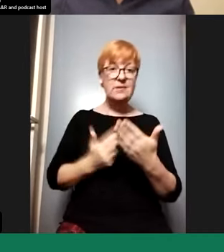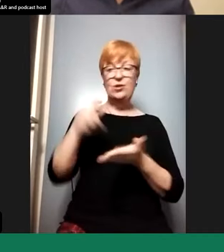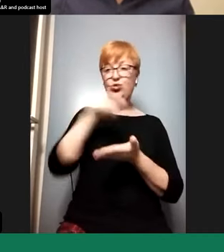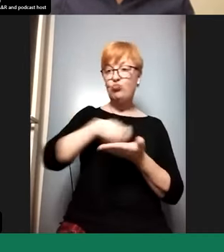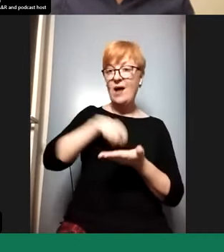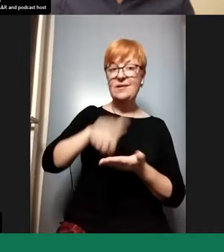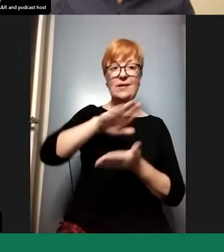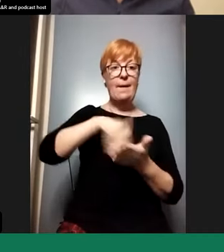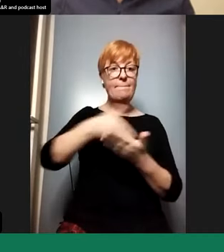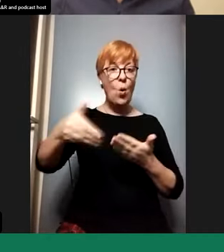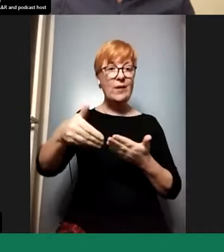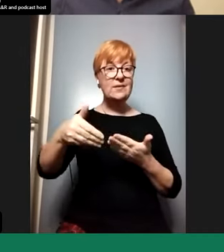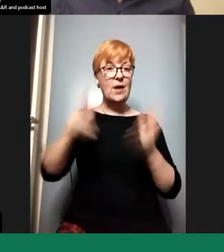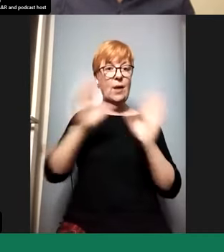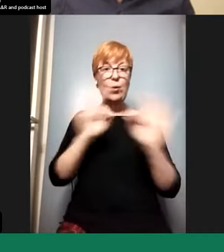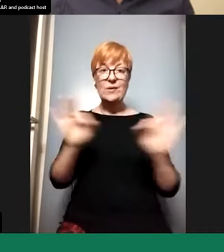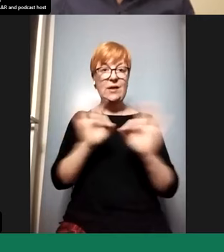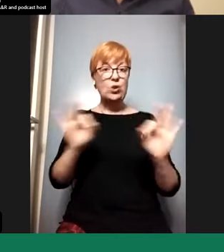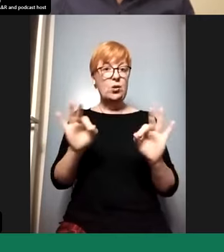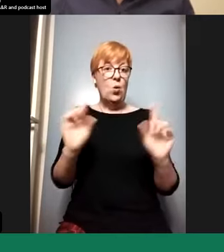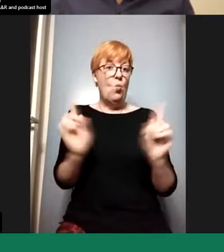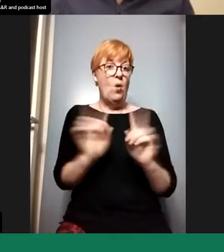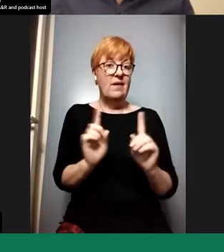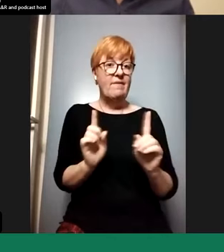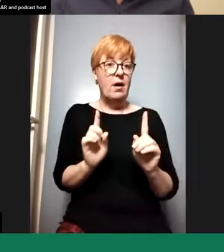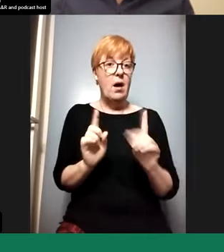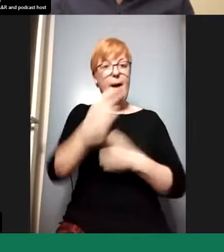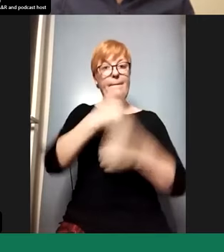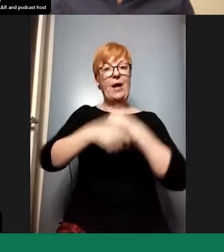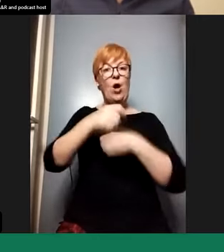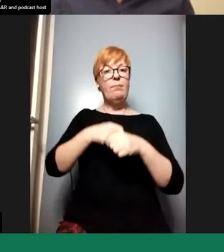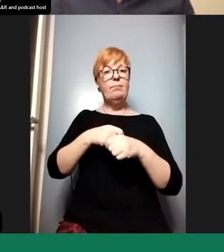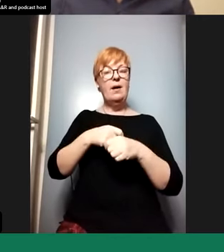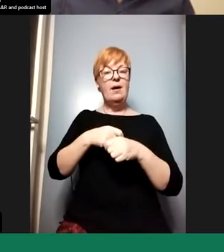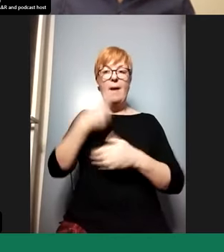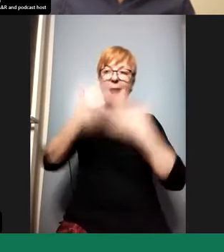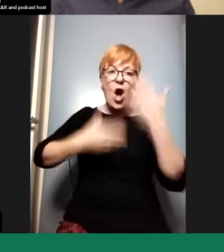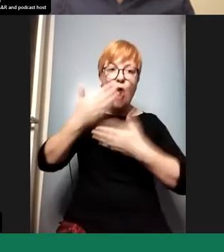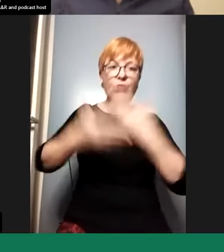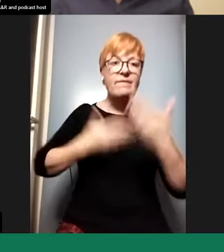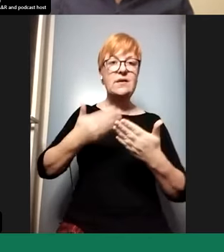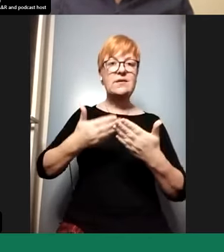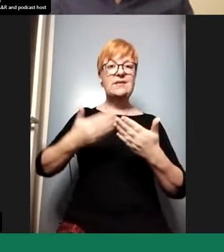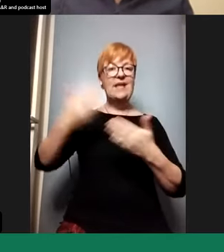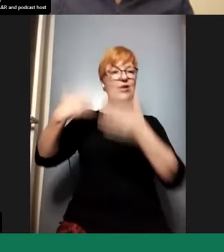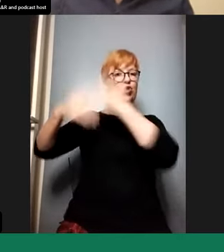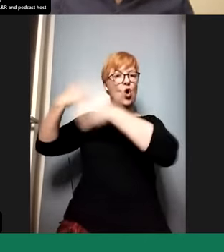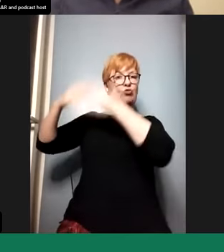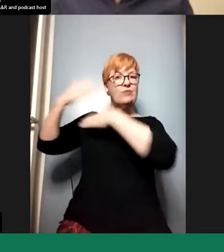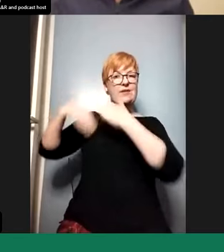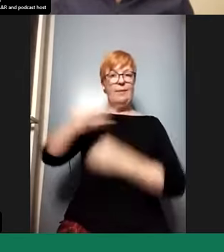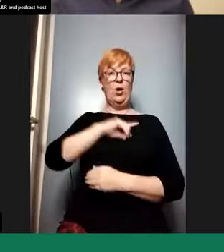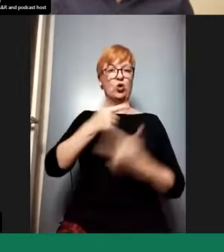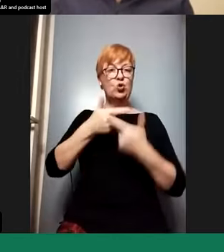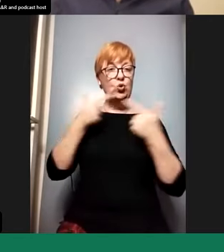poets, musicians, or whatever. We become the biographers, we become the historians, because so much of our history